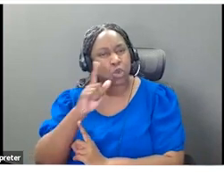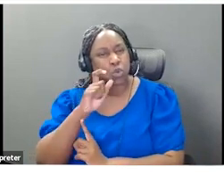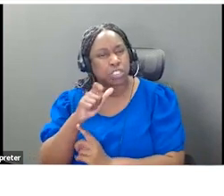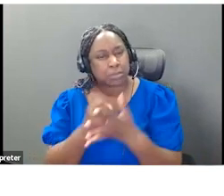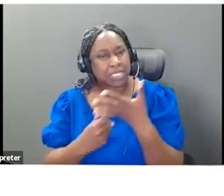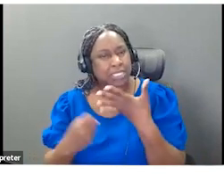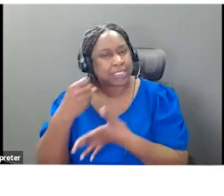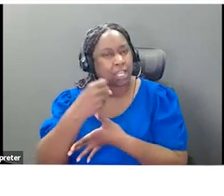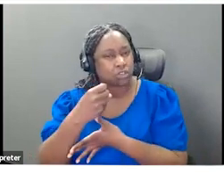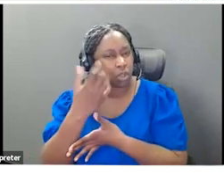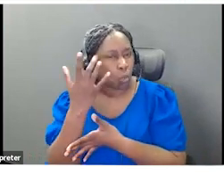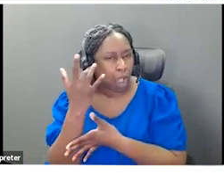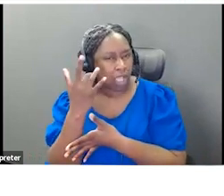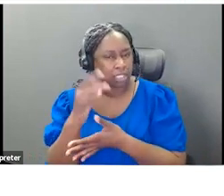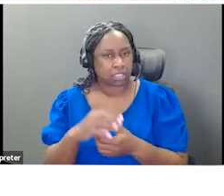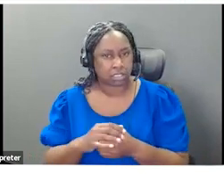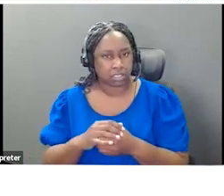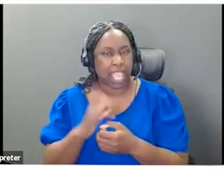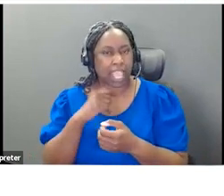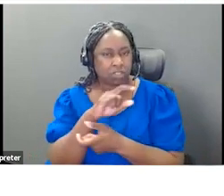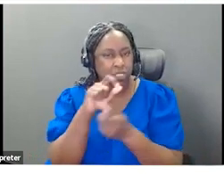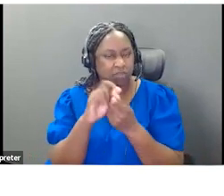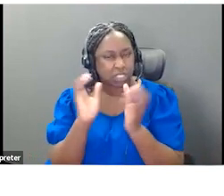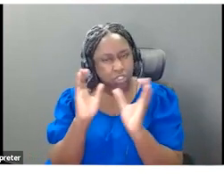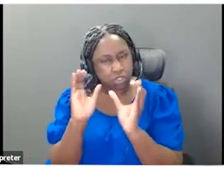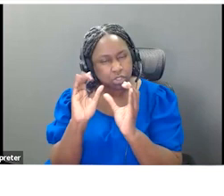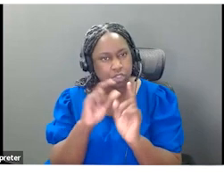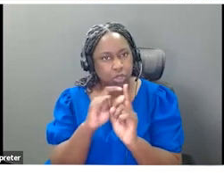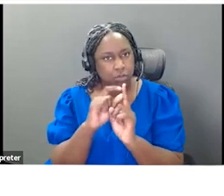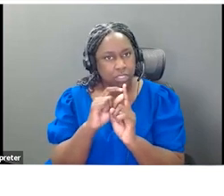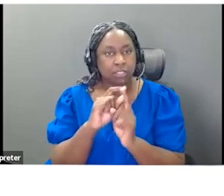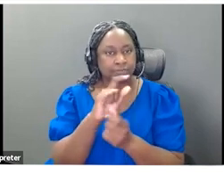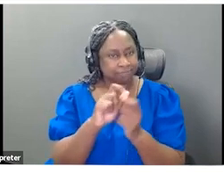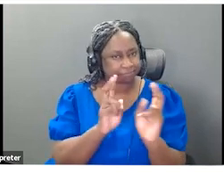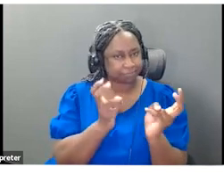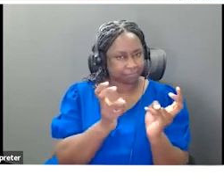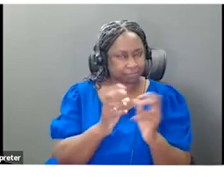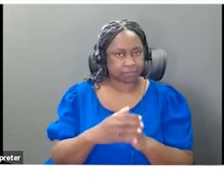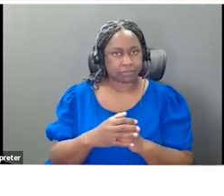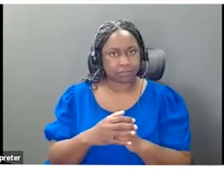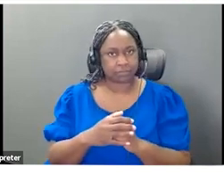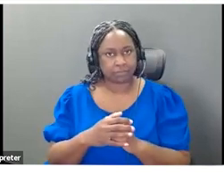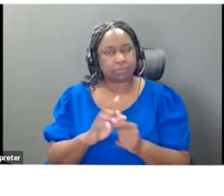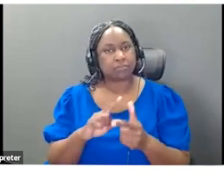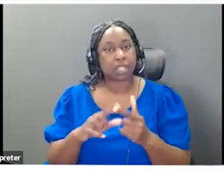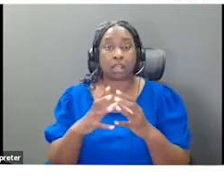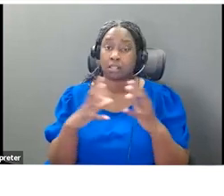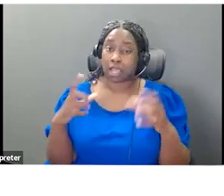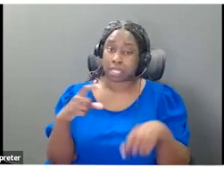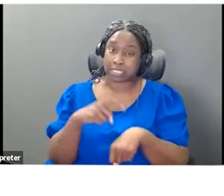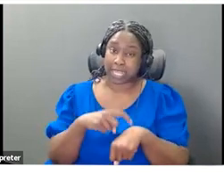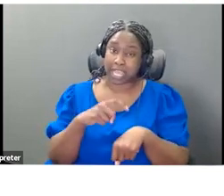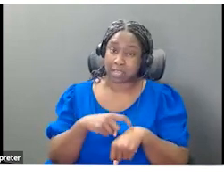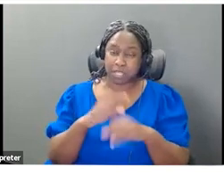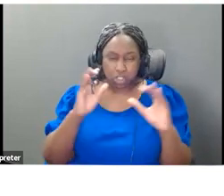second. We list really specific search terms for the particular theme. And then we spend a lot of time just doing